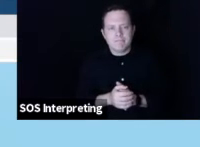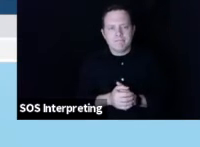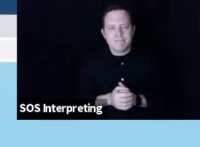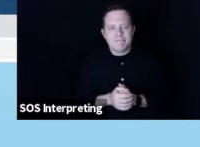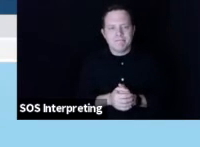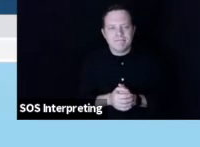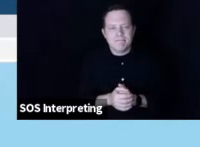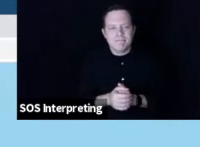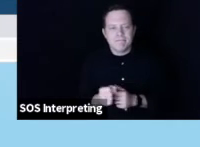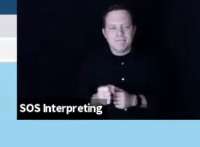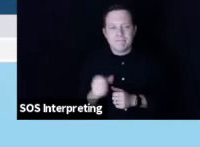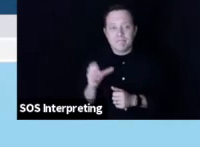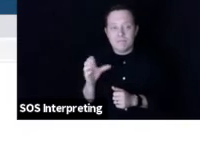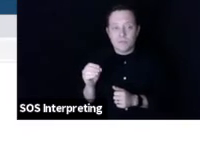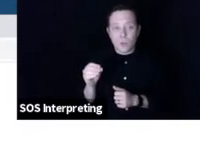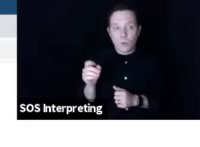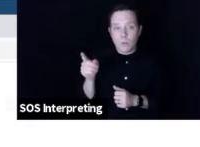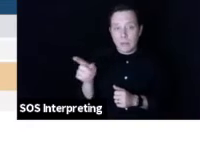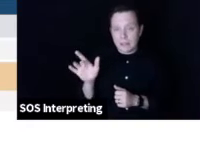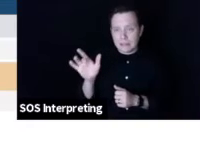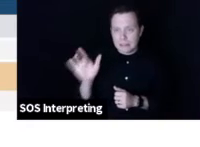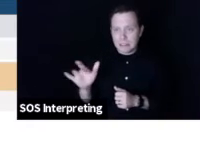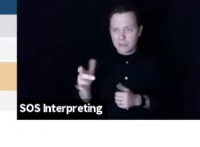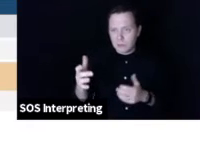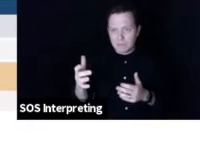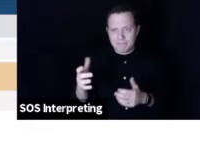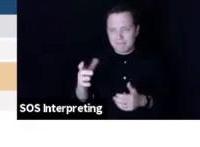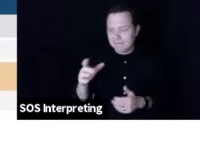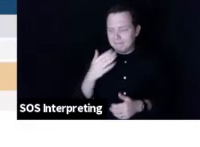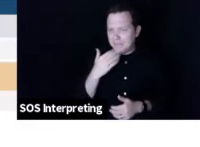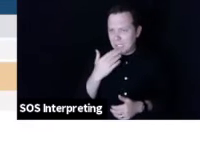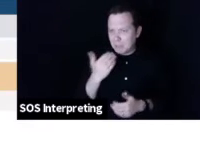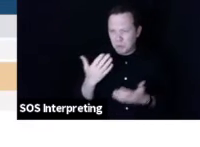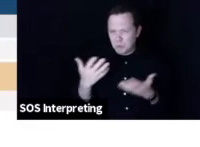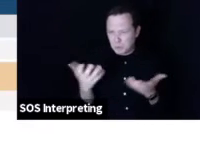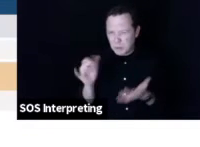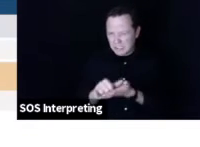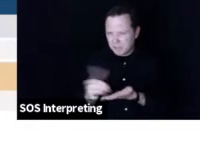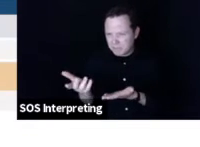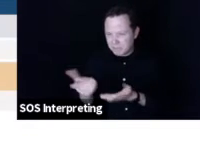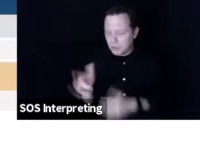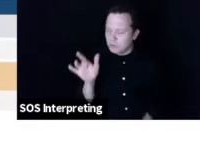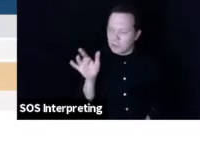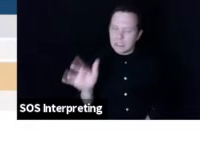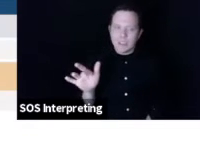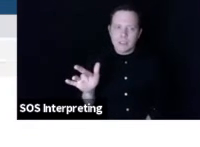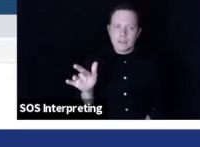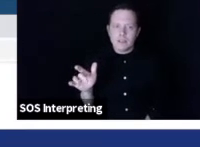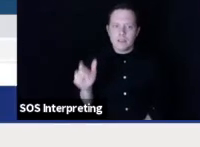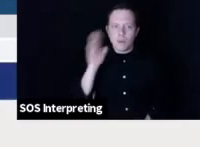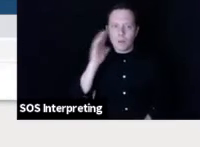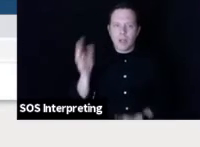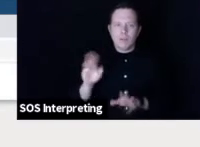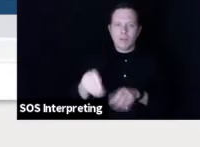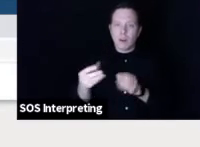So if we go to this start here, what is diabetes? Again, it gives you detailed information